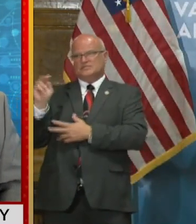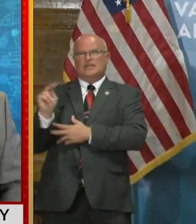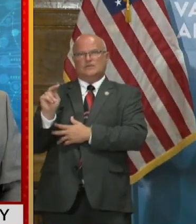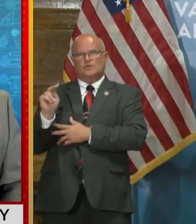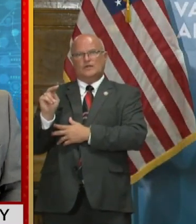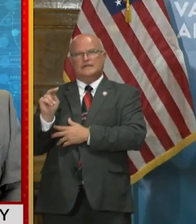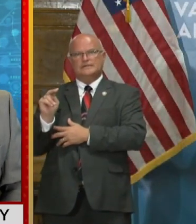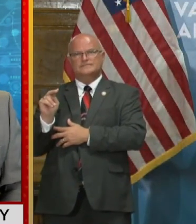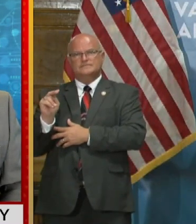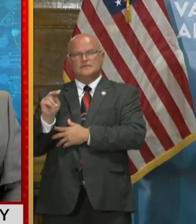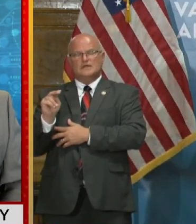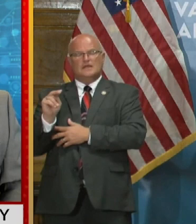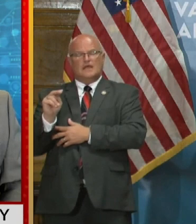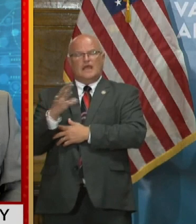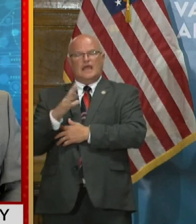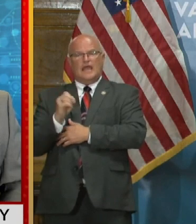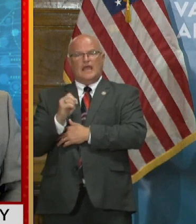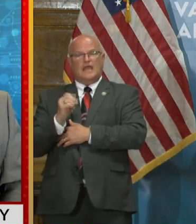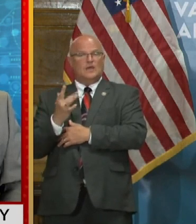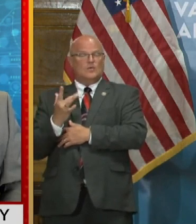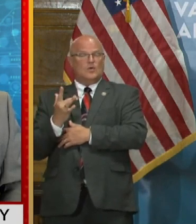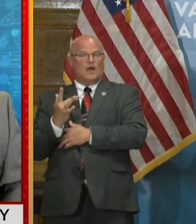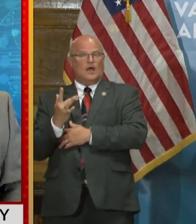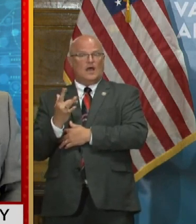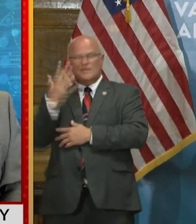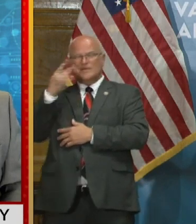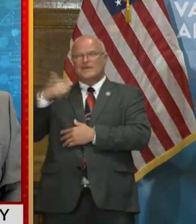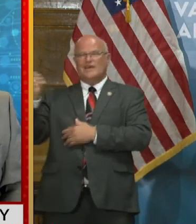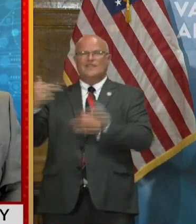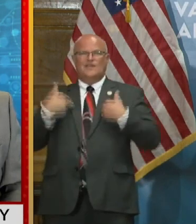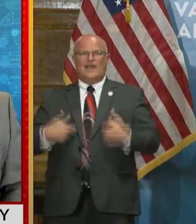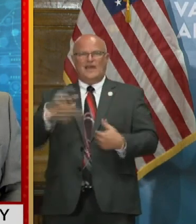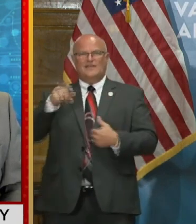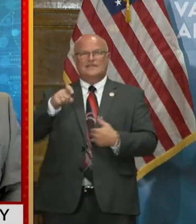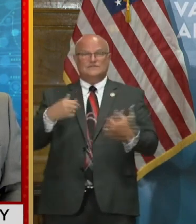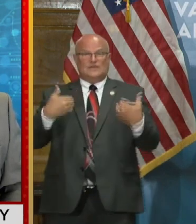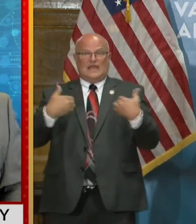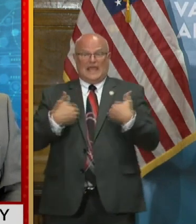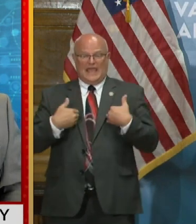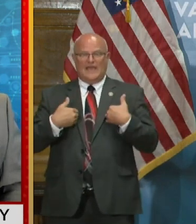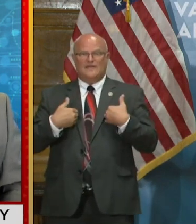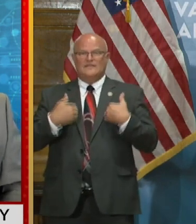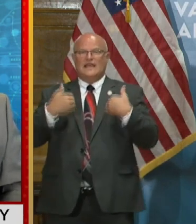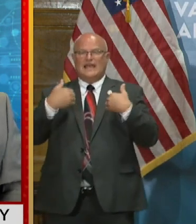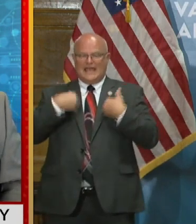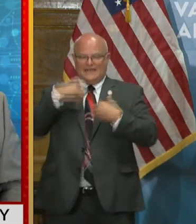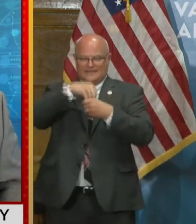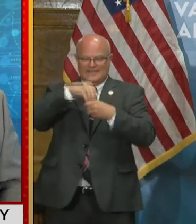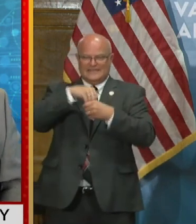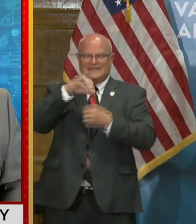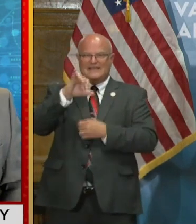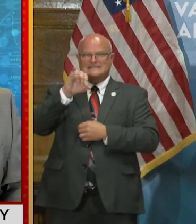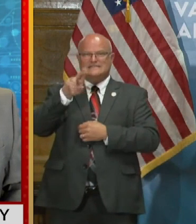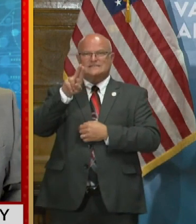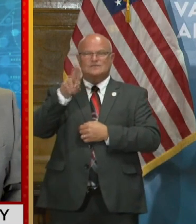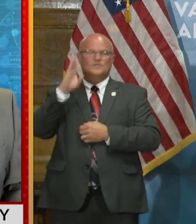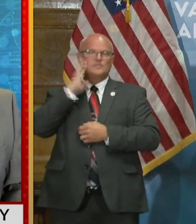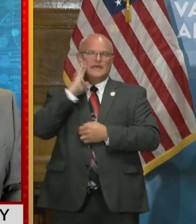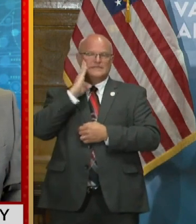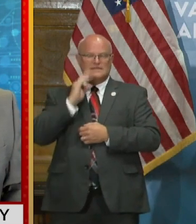again today. For our viewers joining us on TV, you can continue watching Governor Asa Hutchinson's address on KRK.com